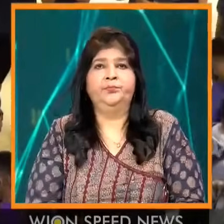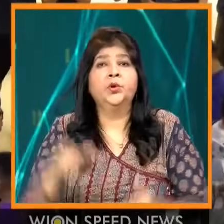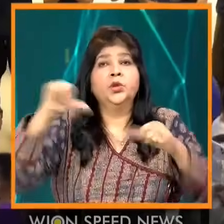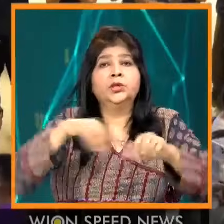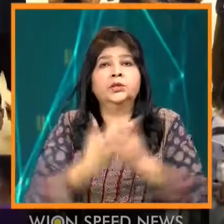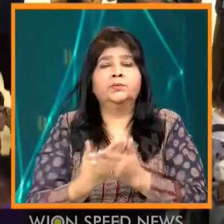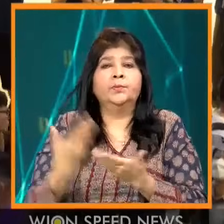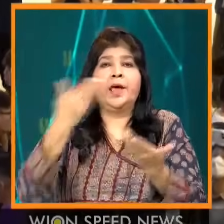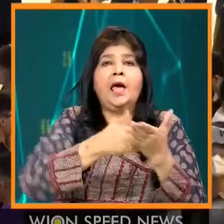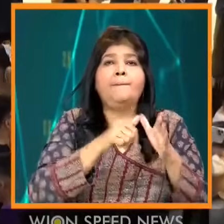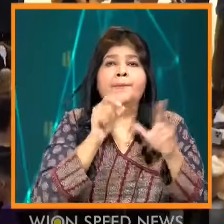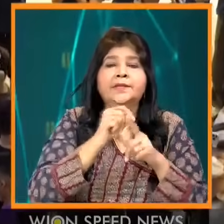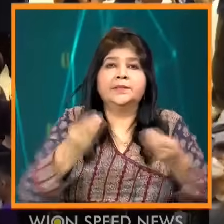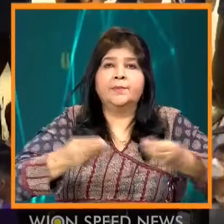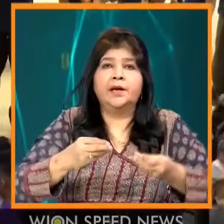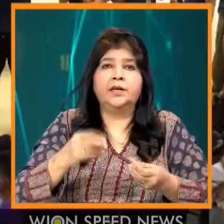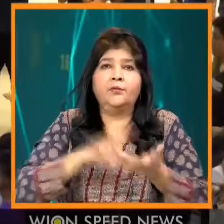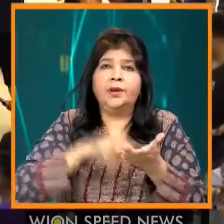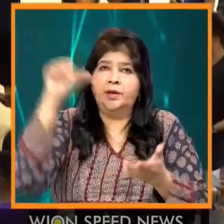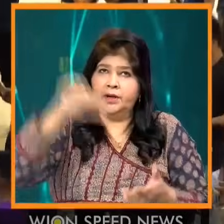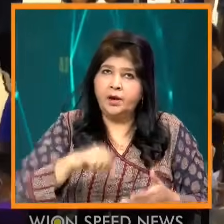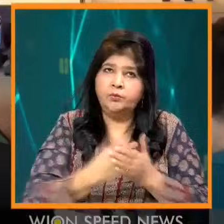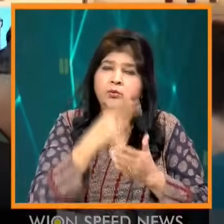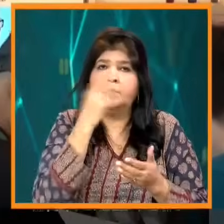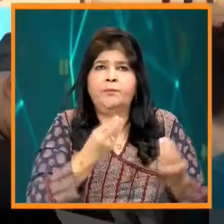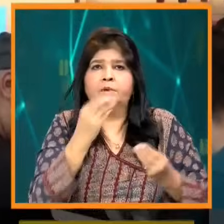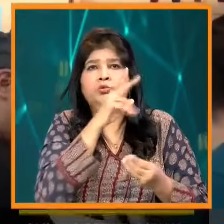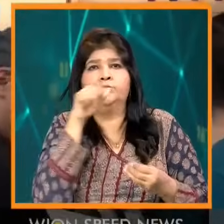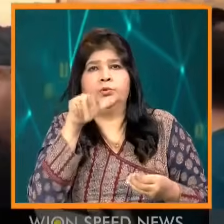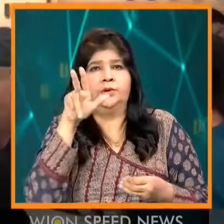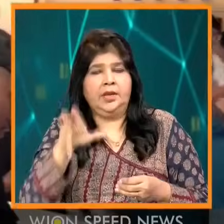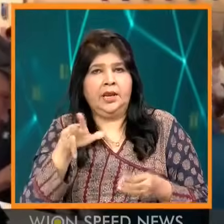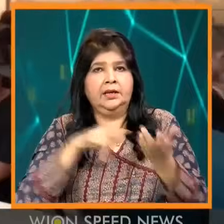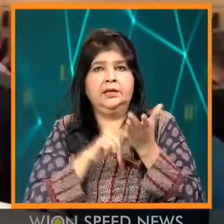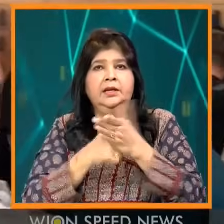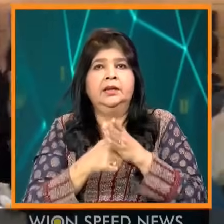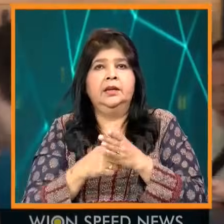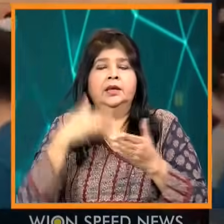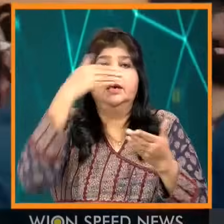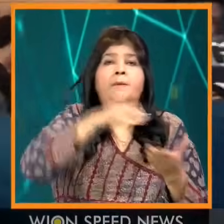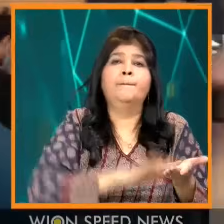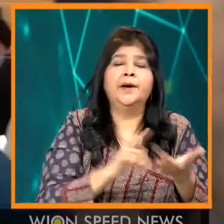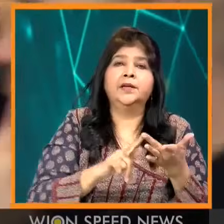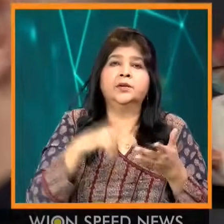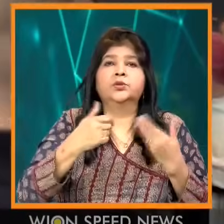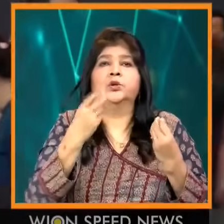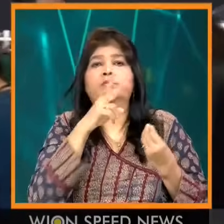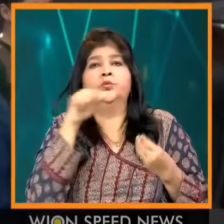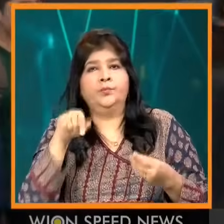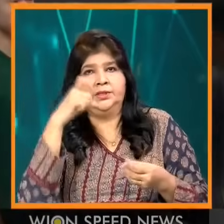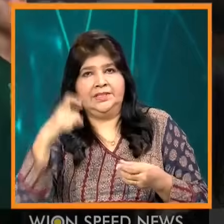these losses have brought Apple's market value down to about $2.8 trillion, approaching Microsoft's $2.7